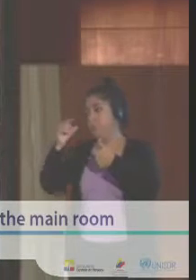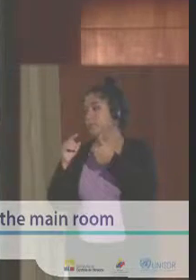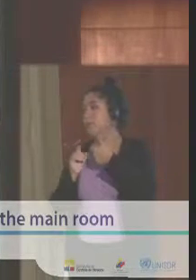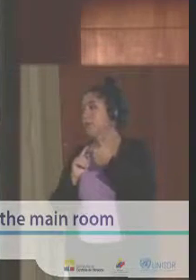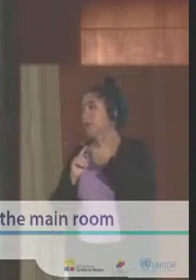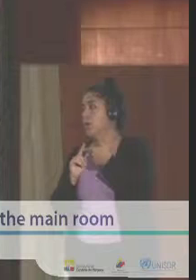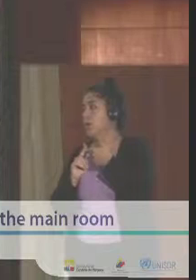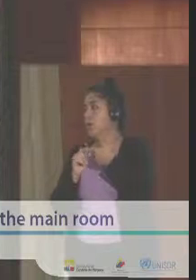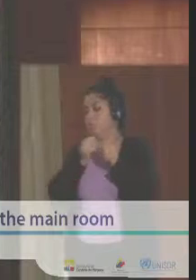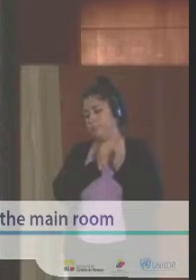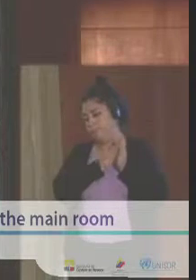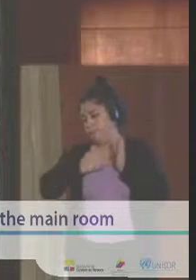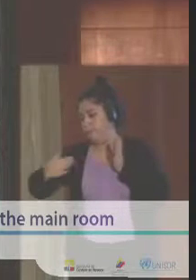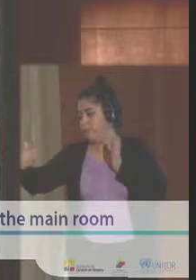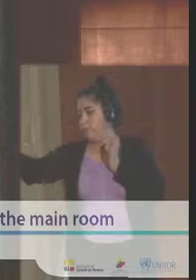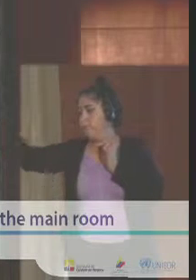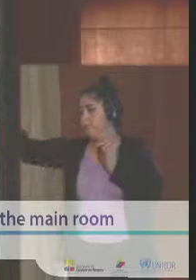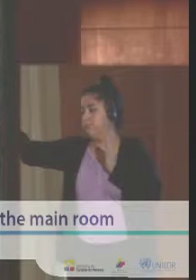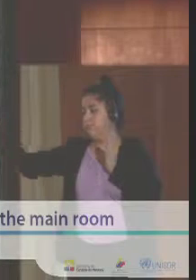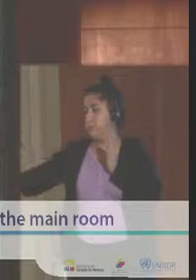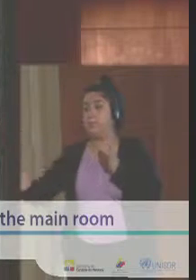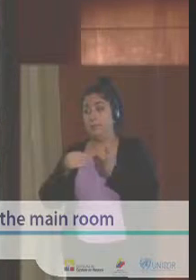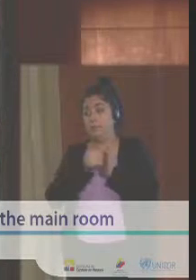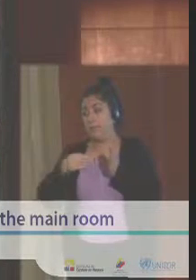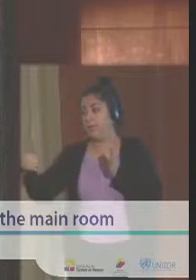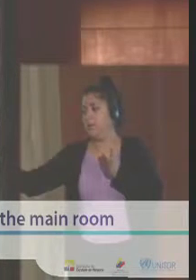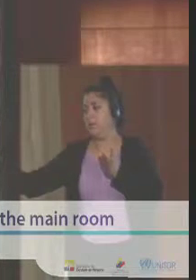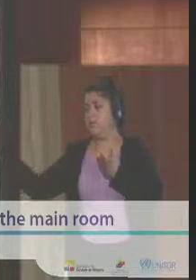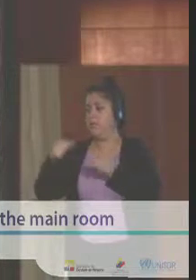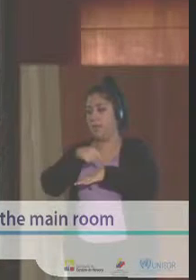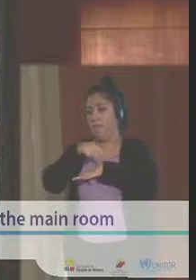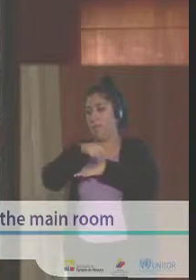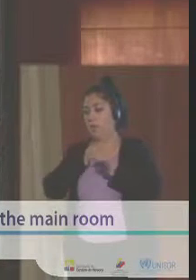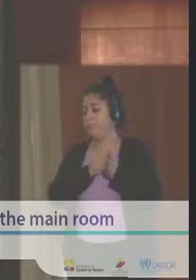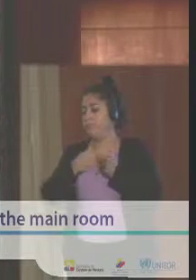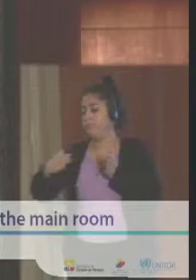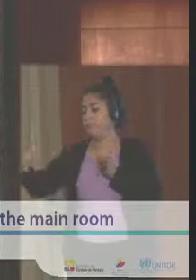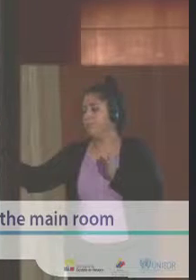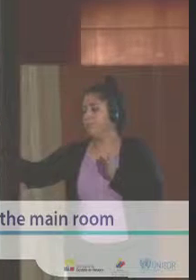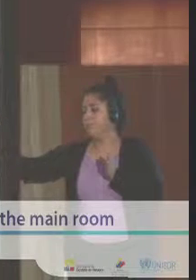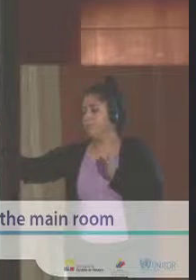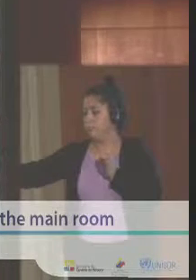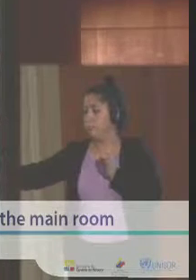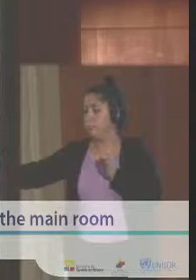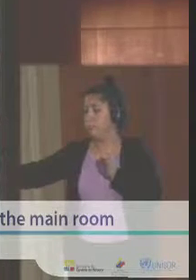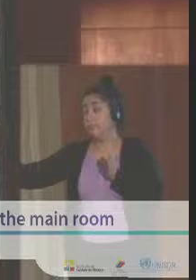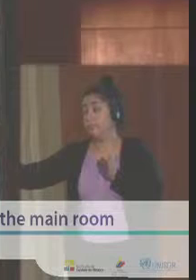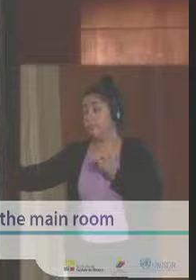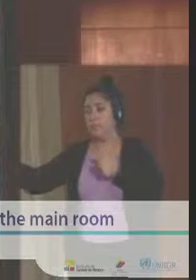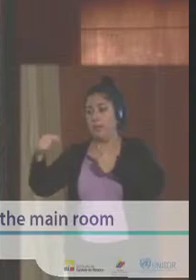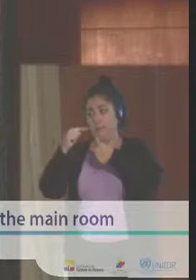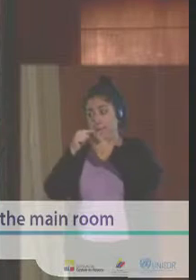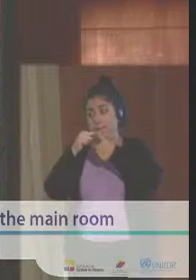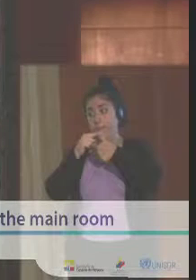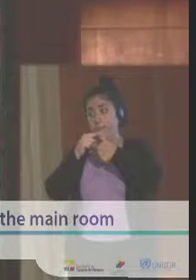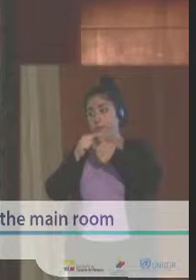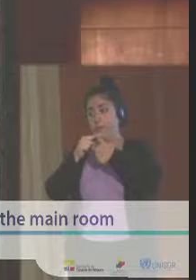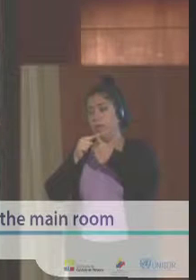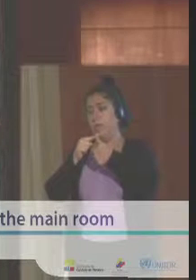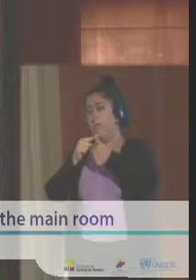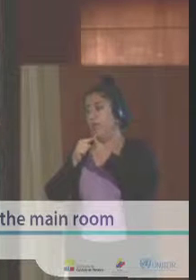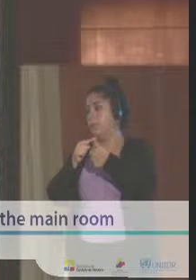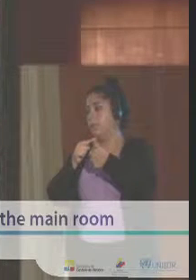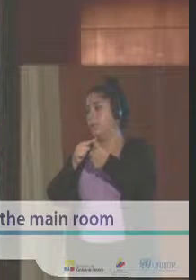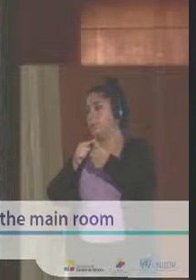the concepts, as I mentioned in that timeline, when we worked the theory behind the work that we were going